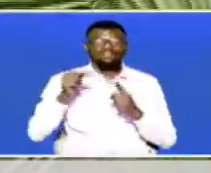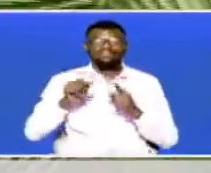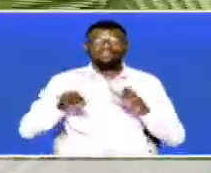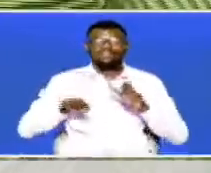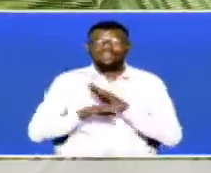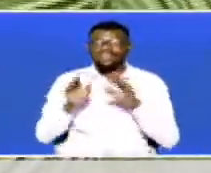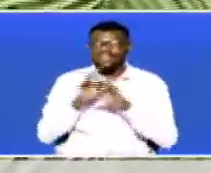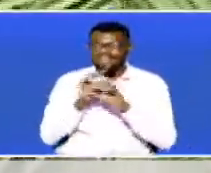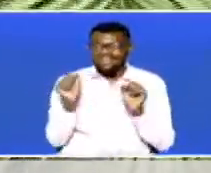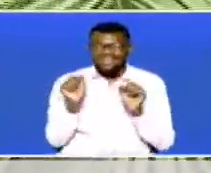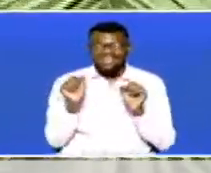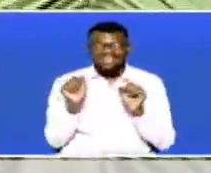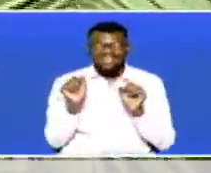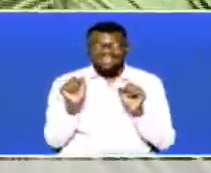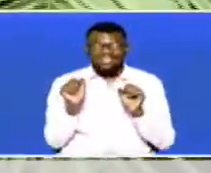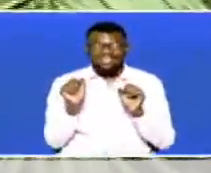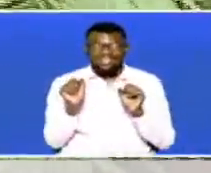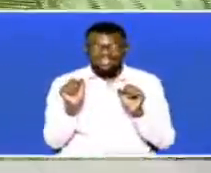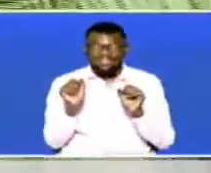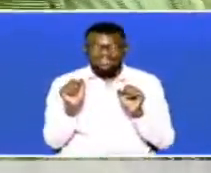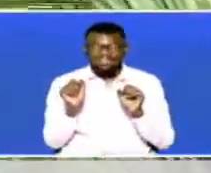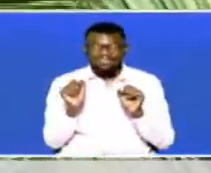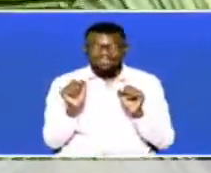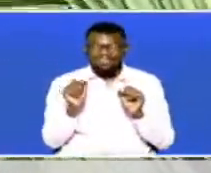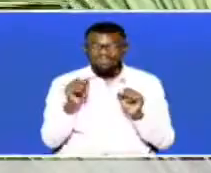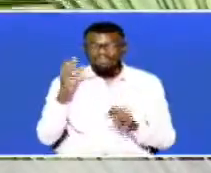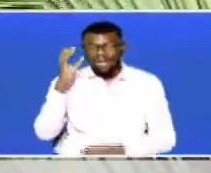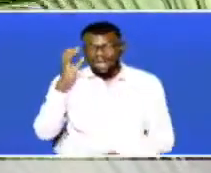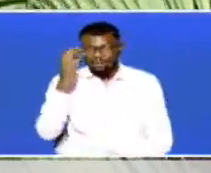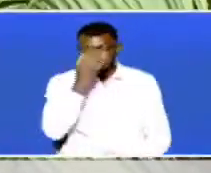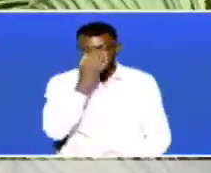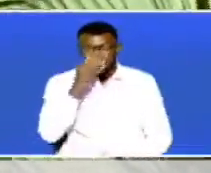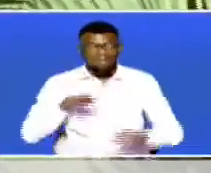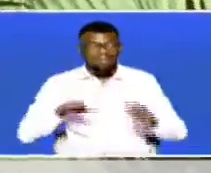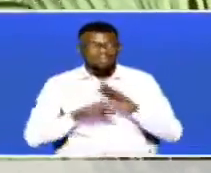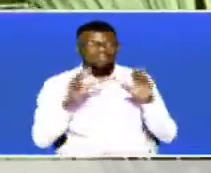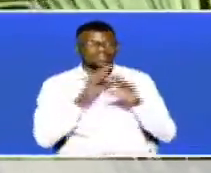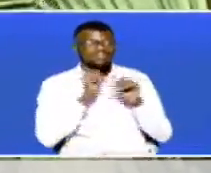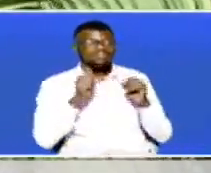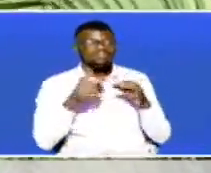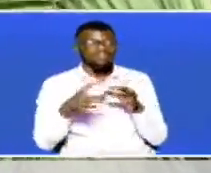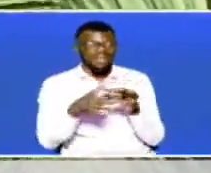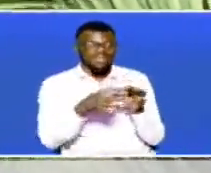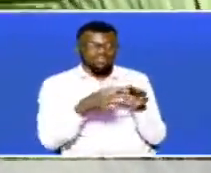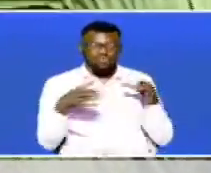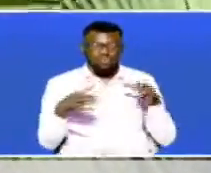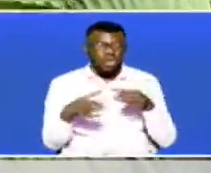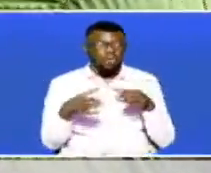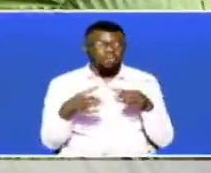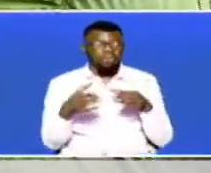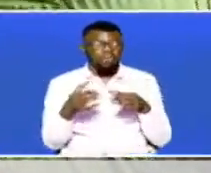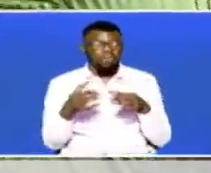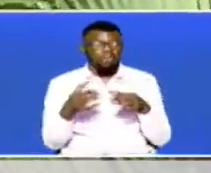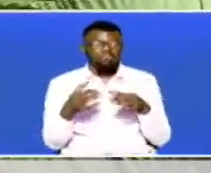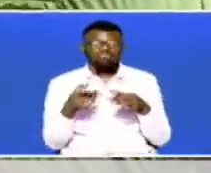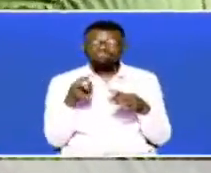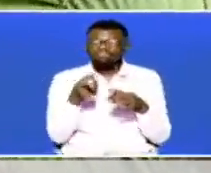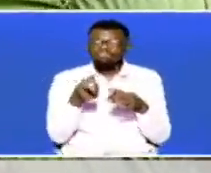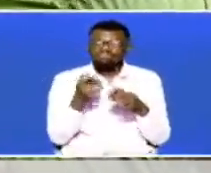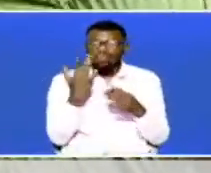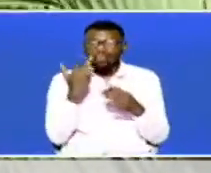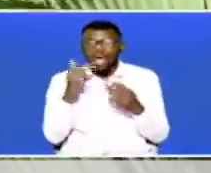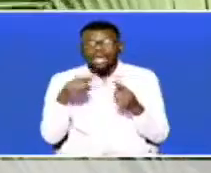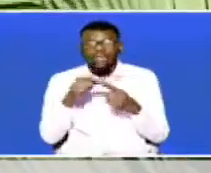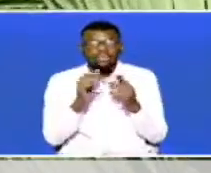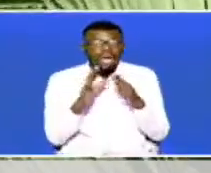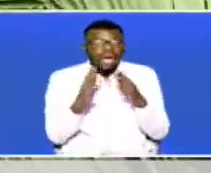Odinga. It's as simple as this. Martha Karua, Deputy President, Azimio. We do not know why it's rocket science. We